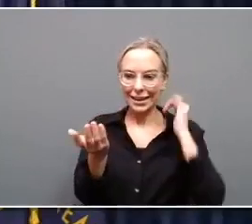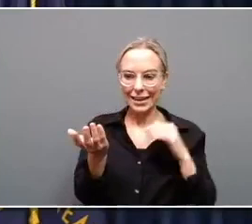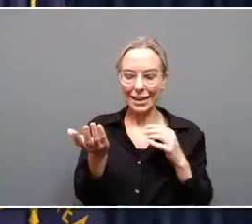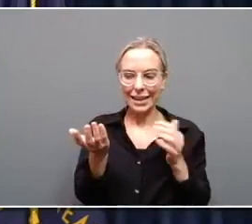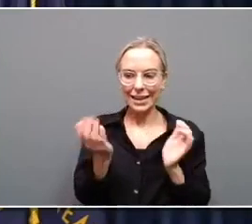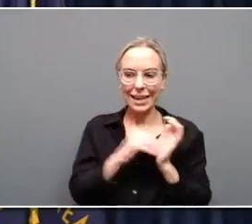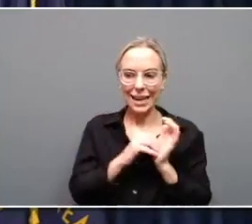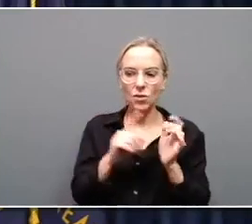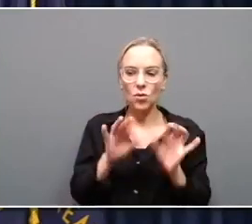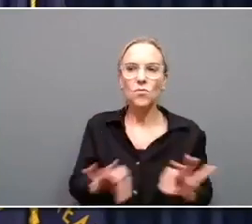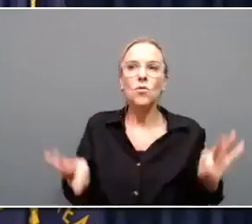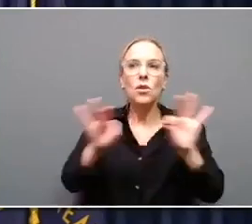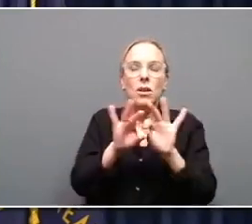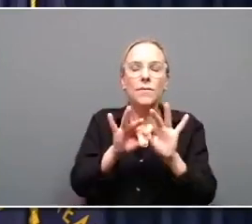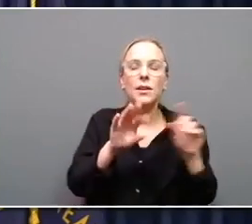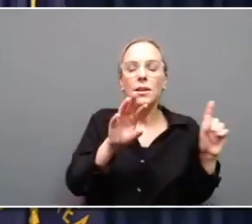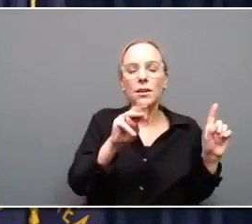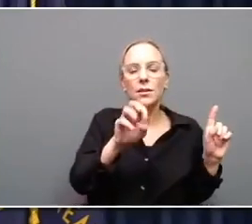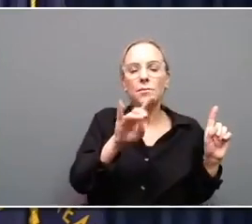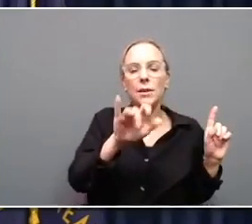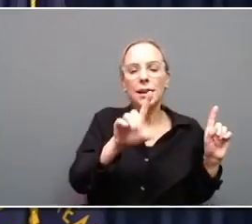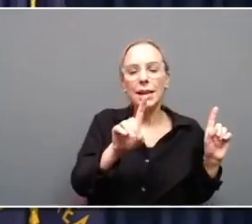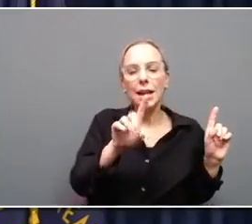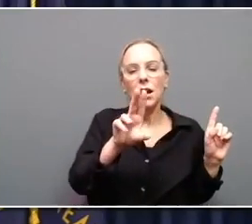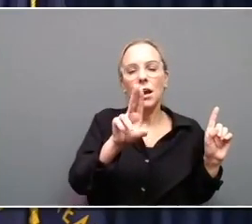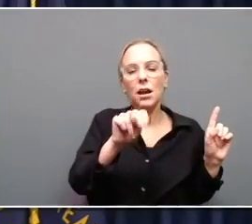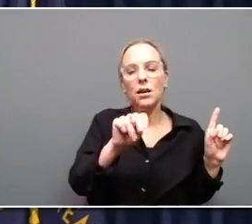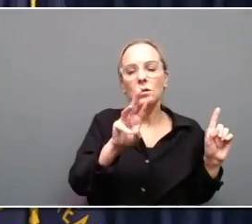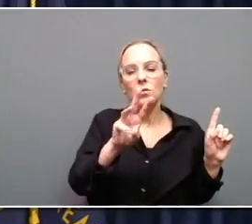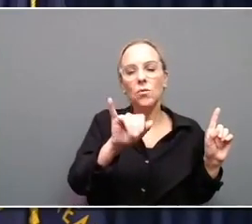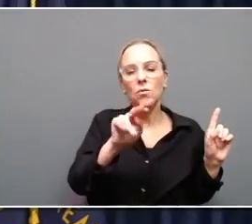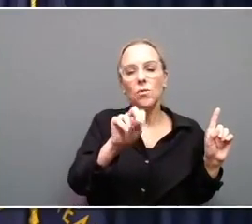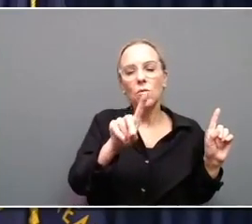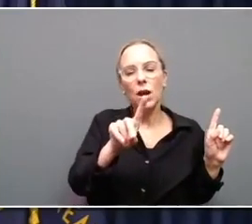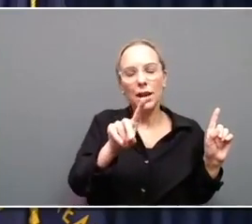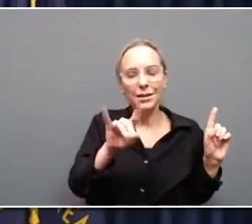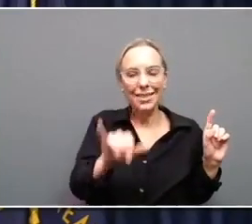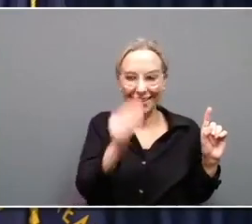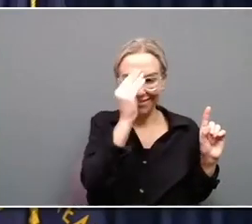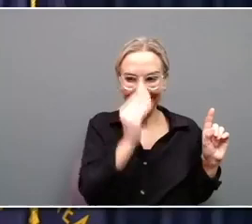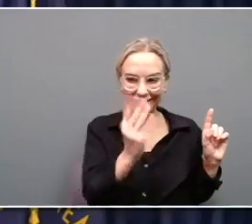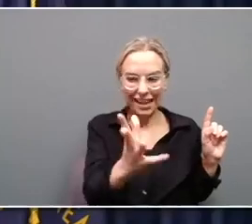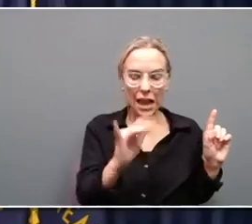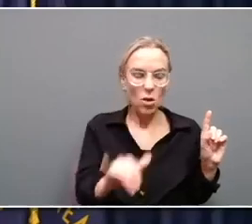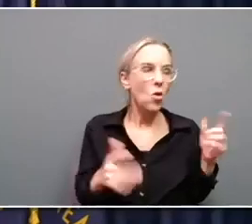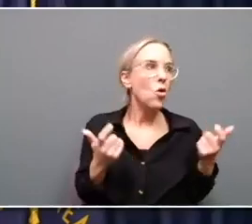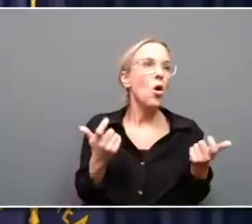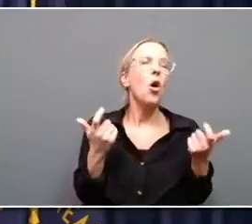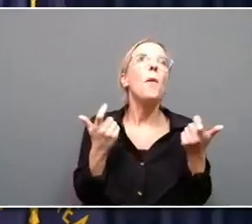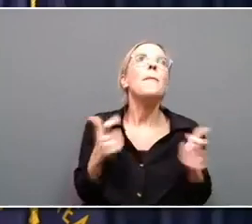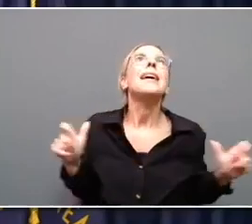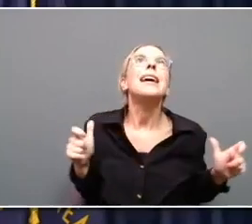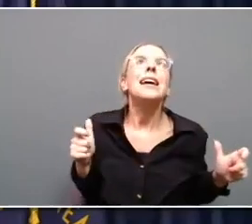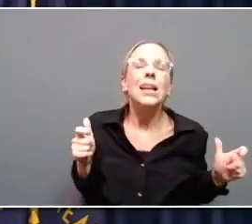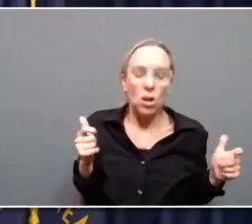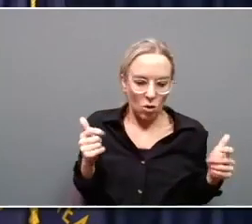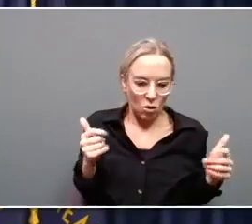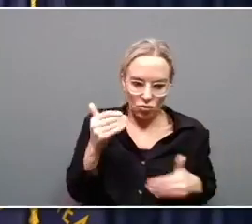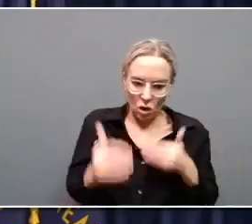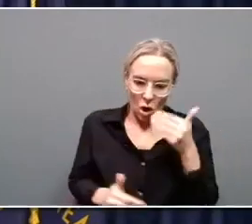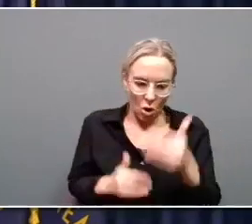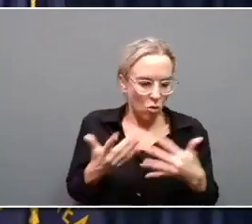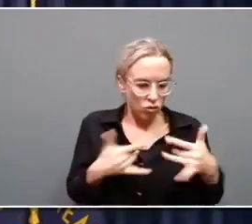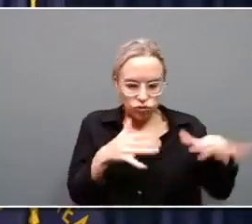Medicaid unwind news. So this is an enormous process and undertaking that's going on in every